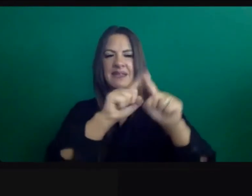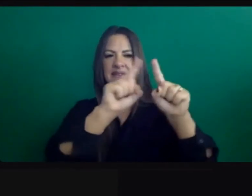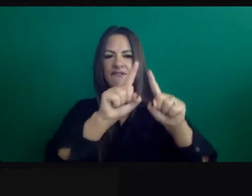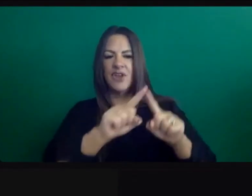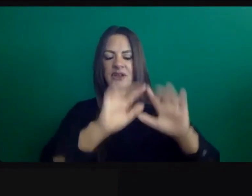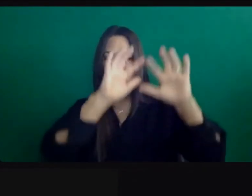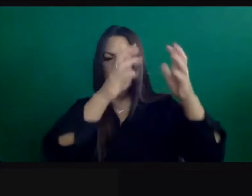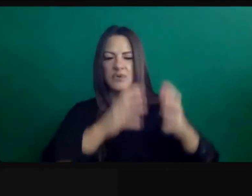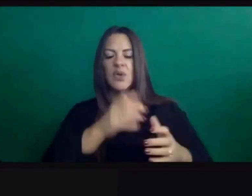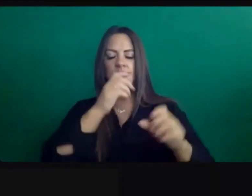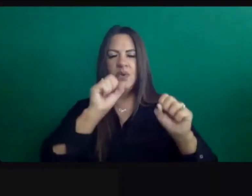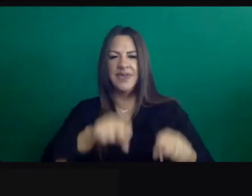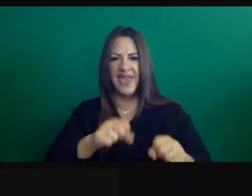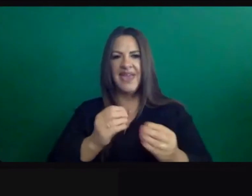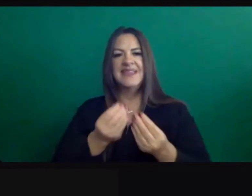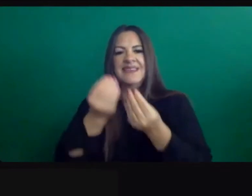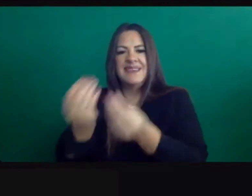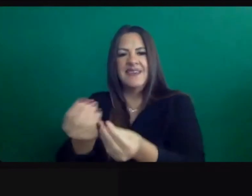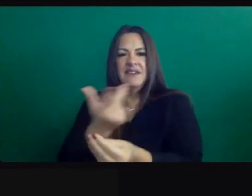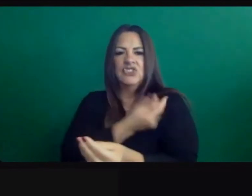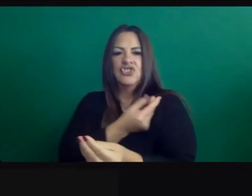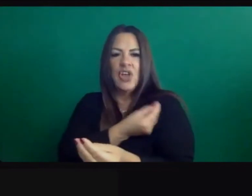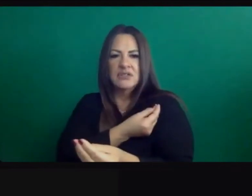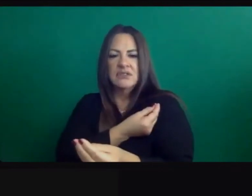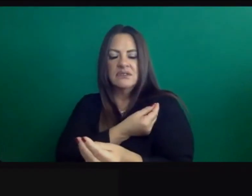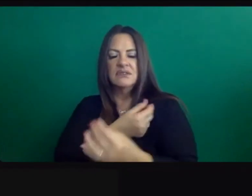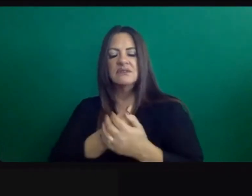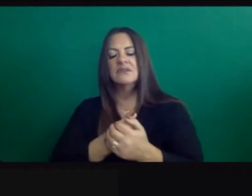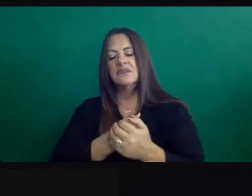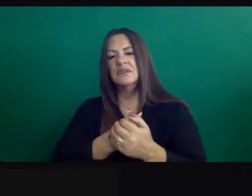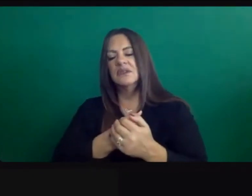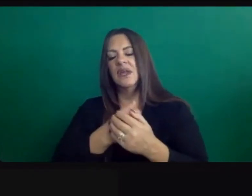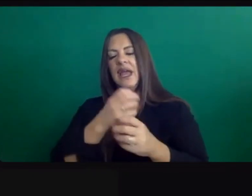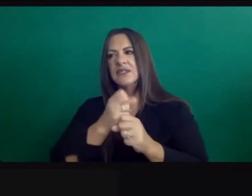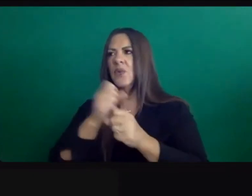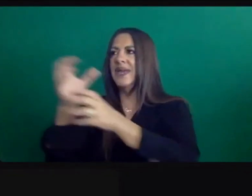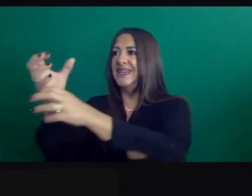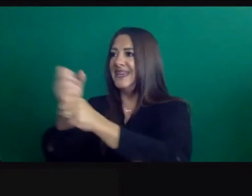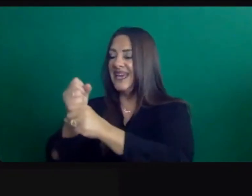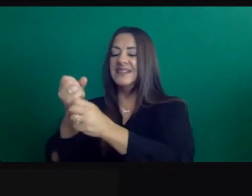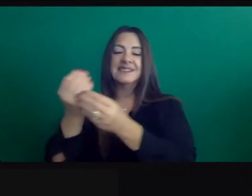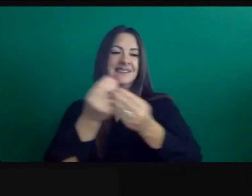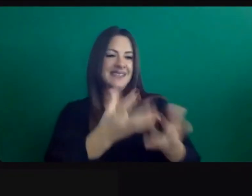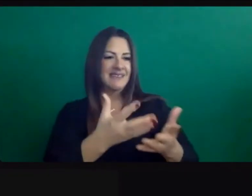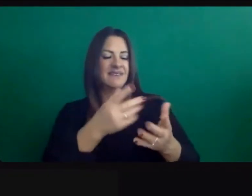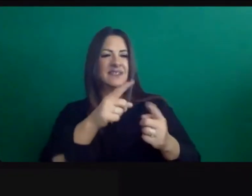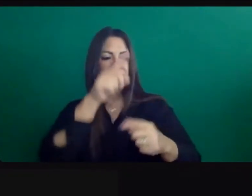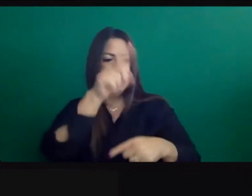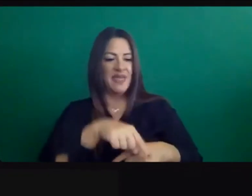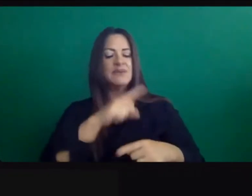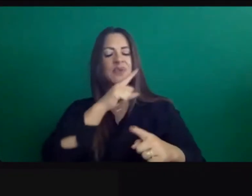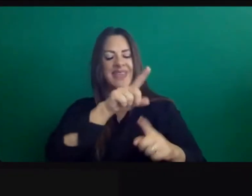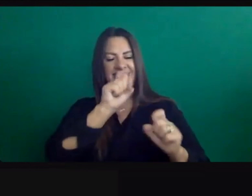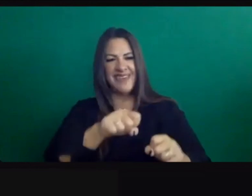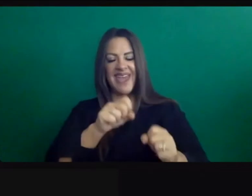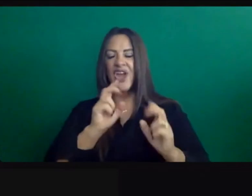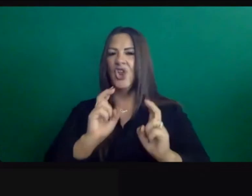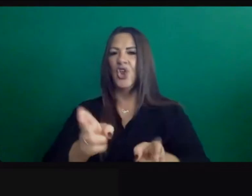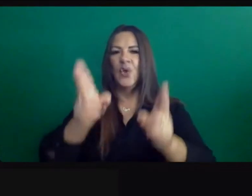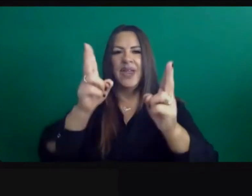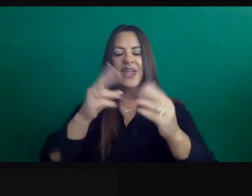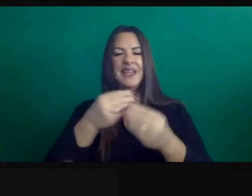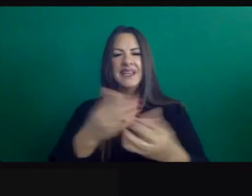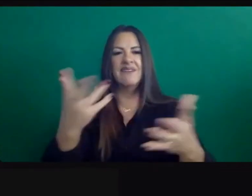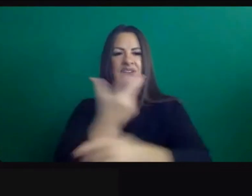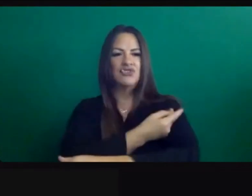of supply into the state, that we can quickly and swiftly get it into the arms of Californians in an equitable and